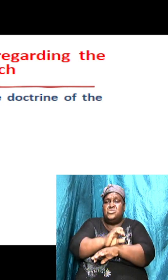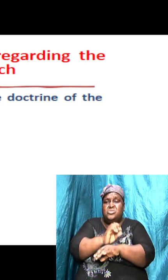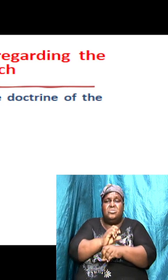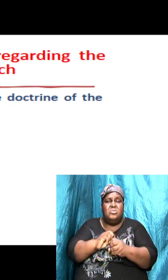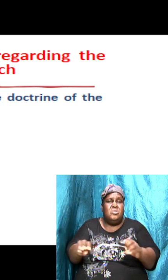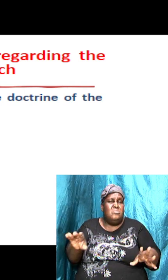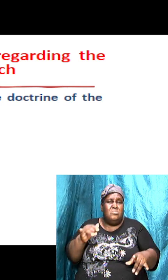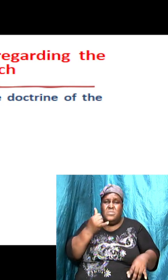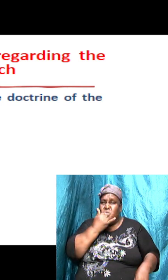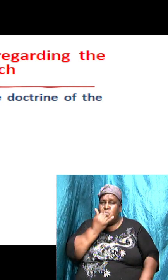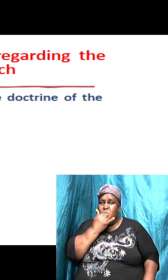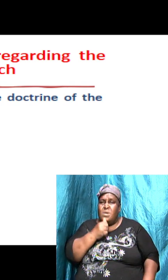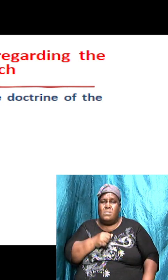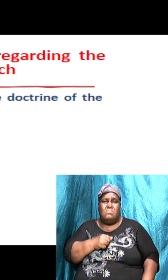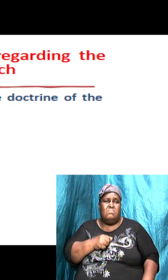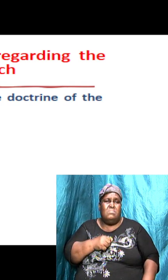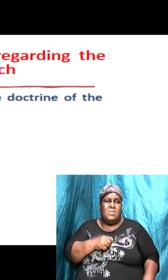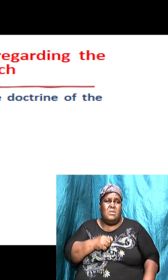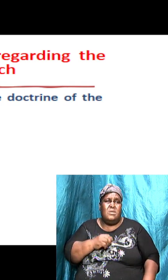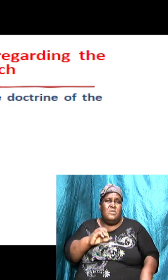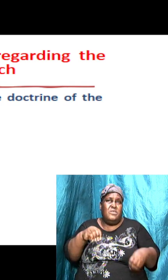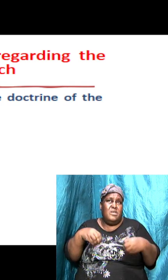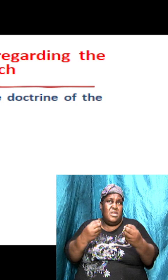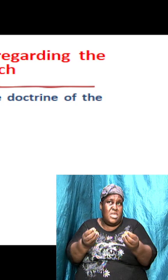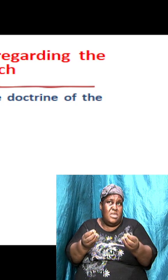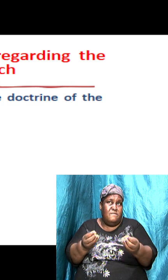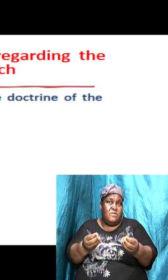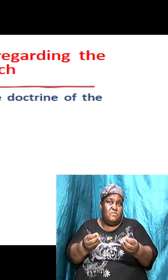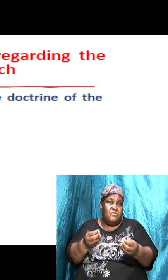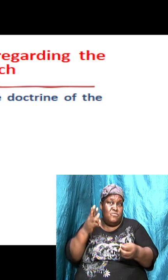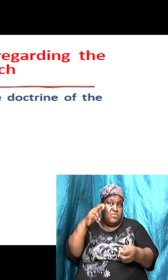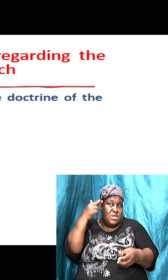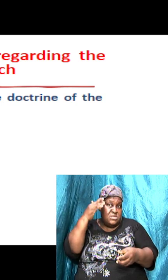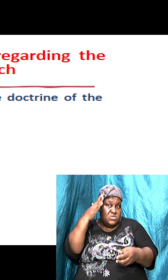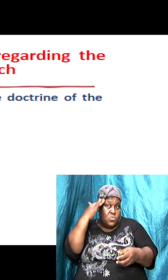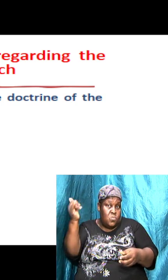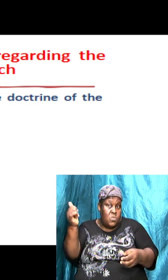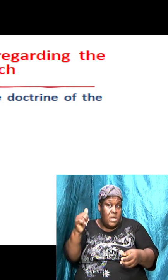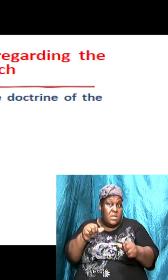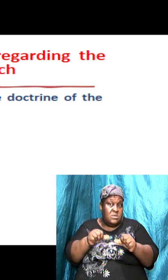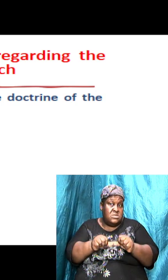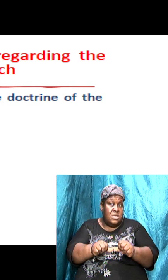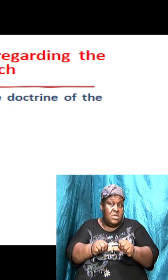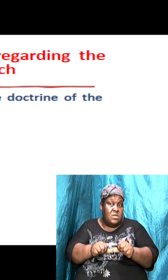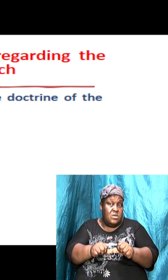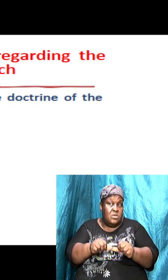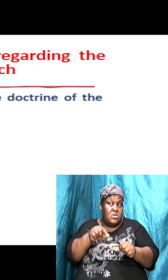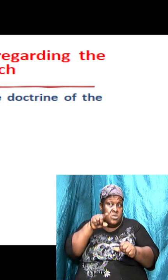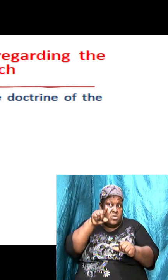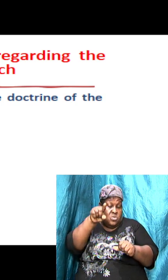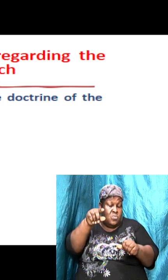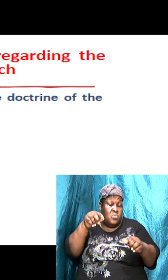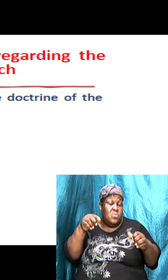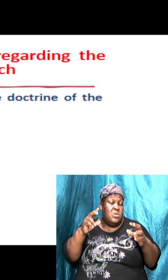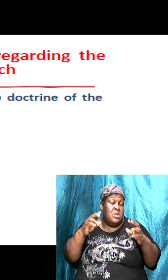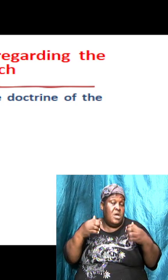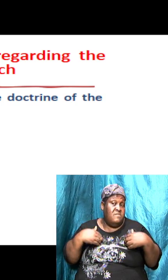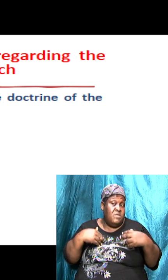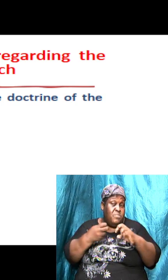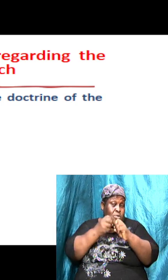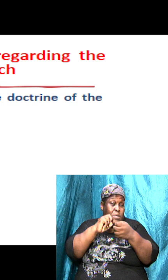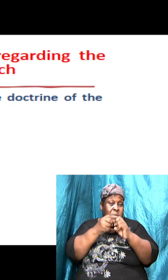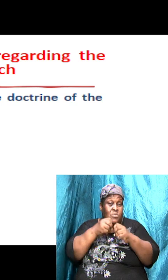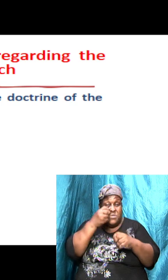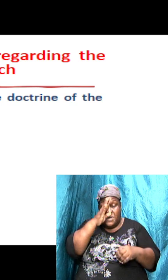over. In other words, they are giving you reasons why it must remain. You're going to have a problem with God because Jesus is saying, look here,